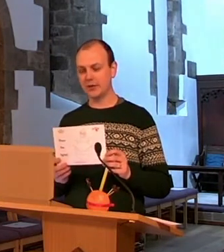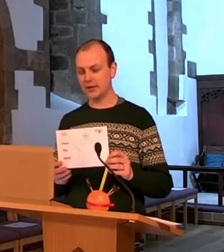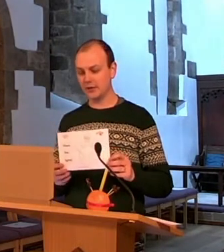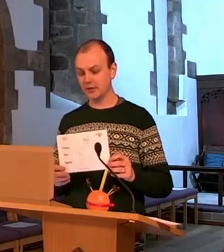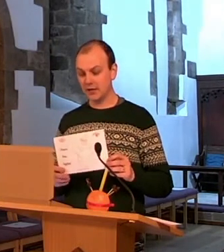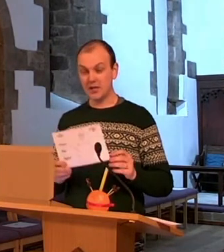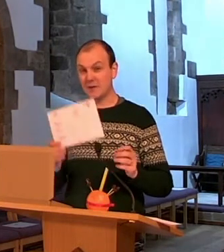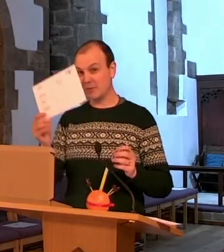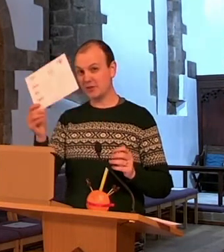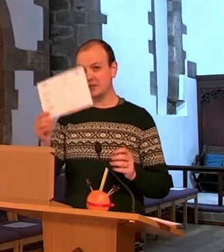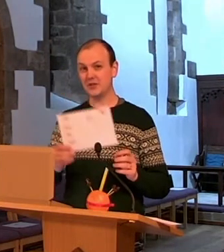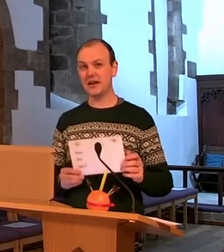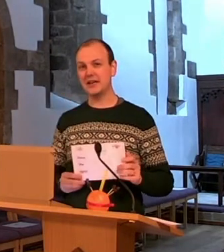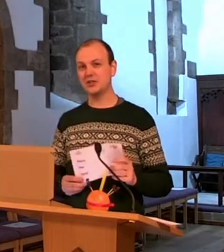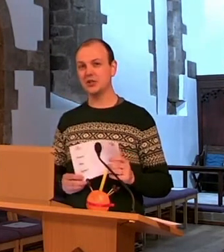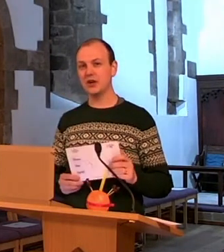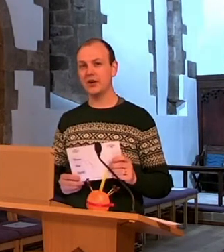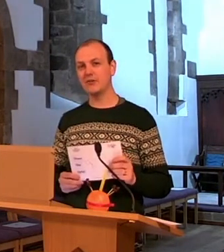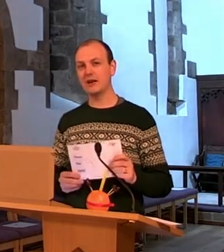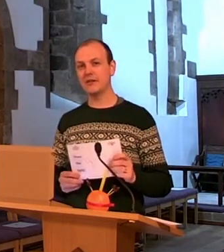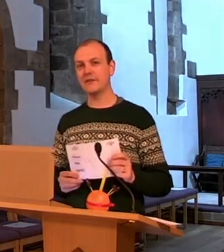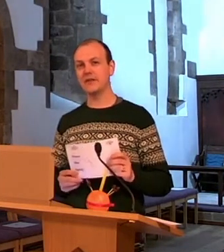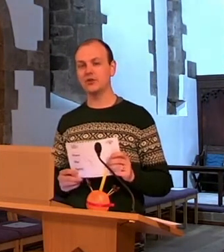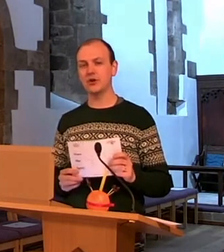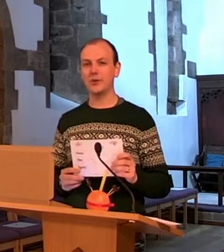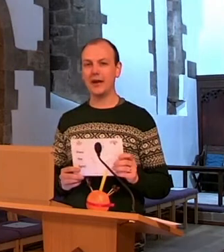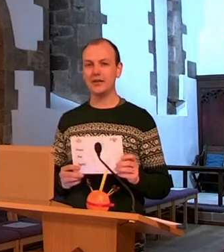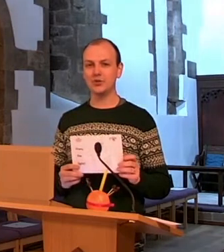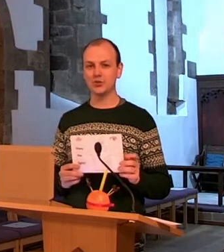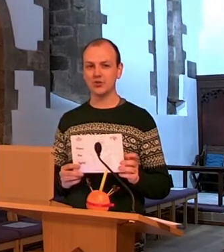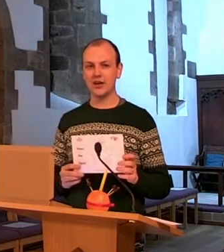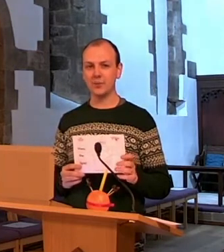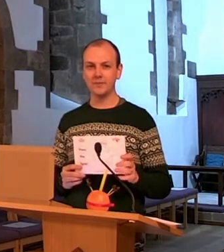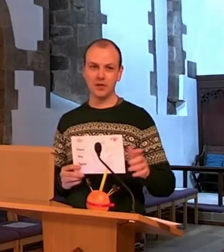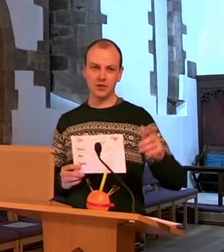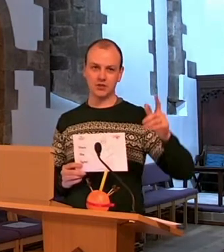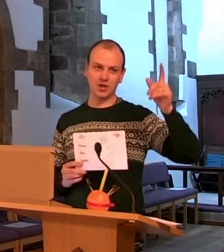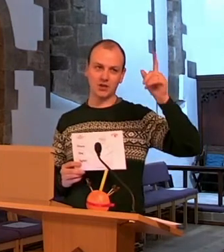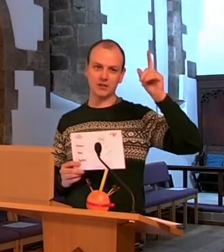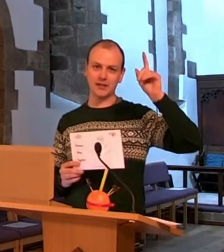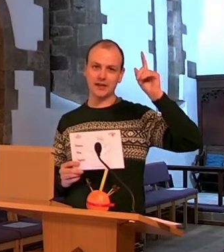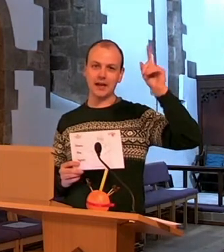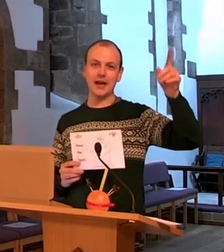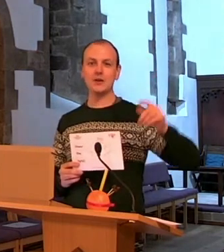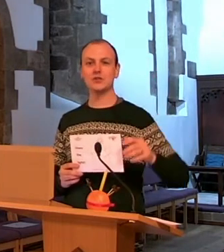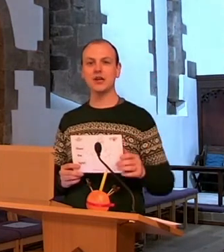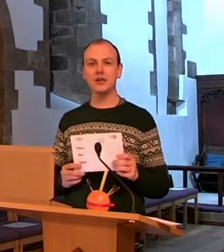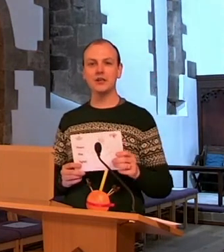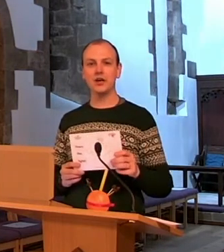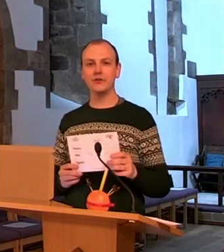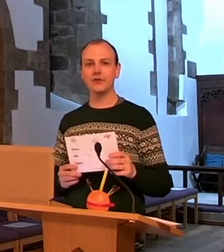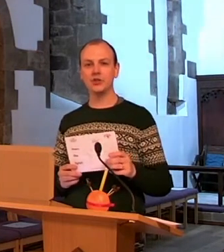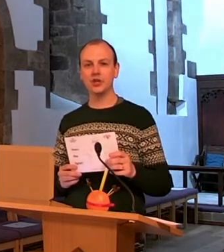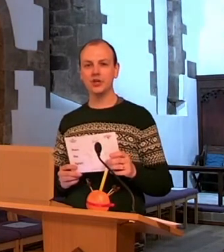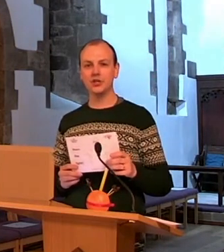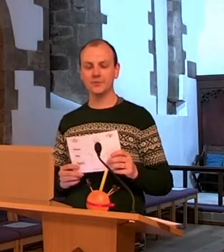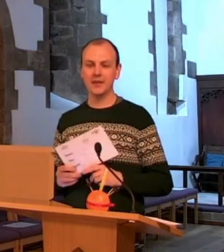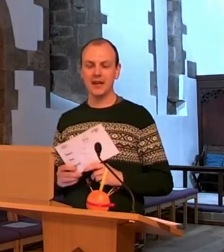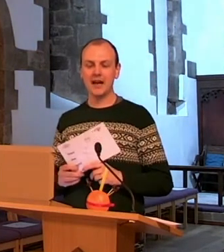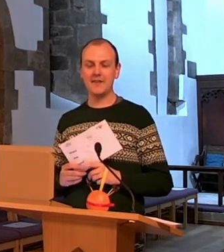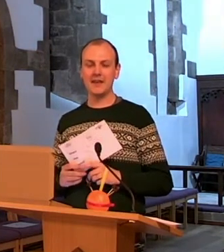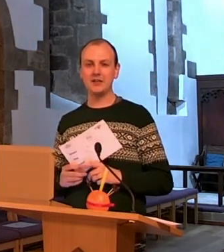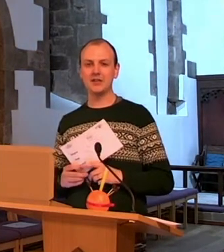people's window. You might want to do that as you're going around the Troll Angel Trail, starting outside of the